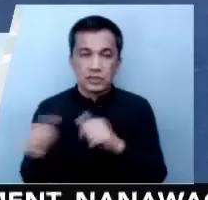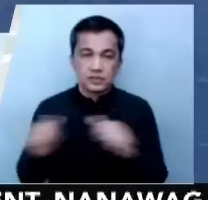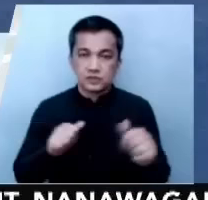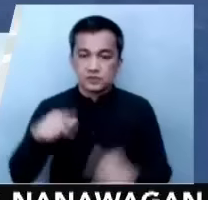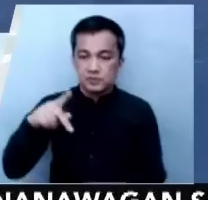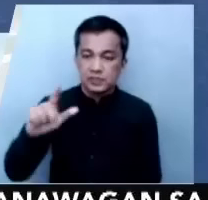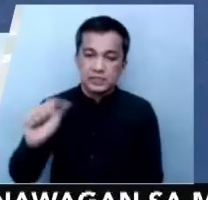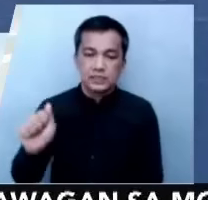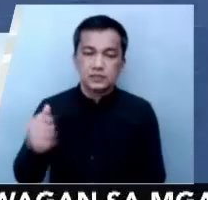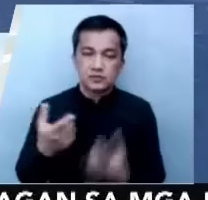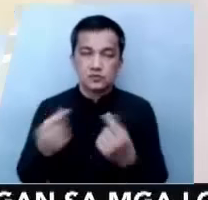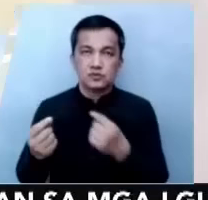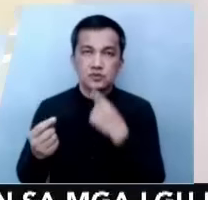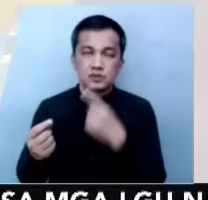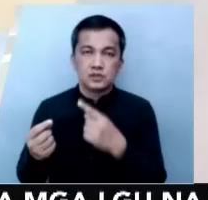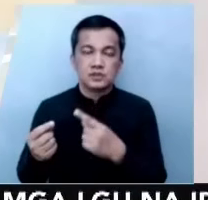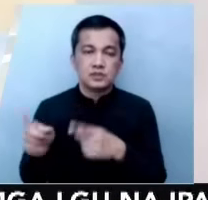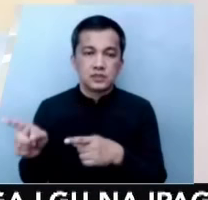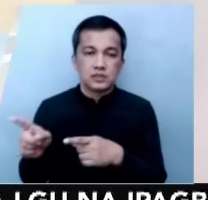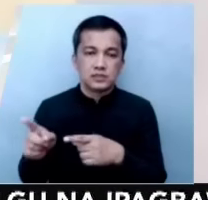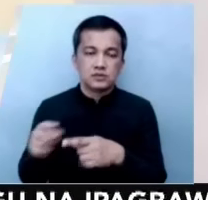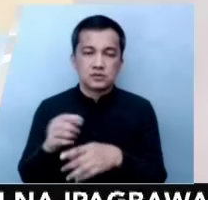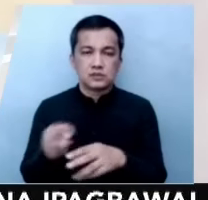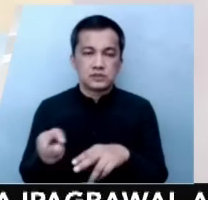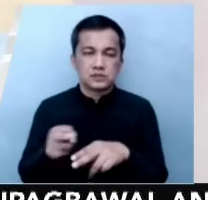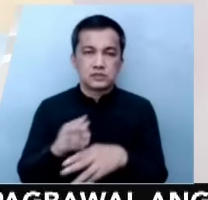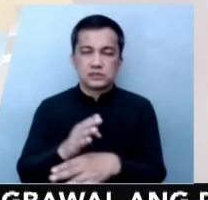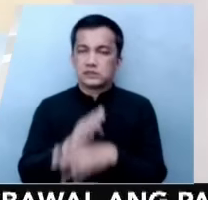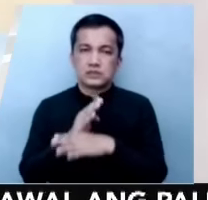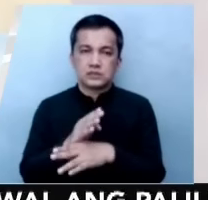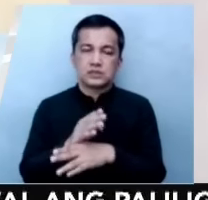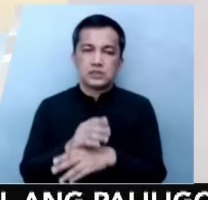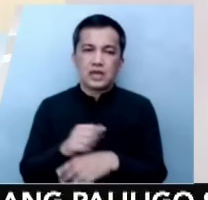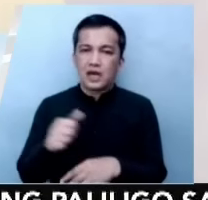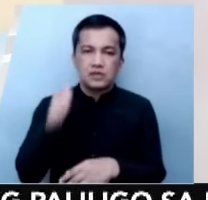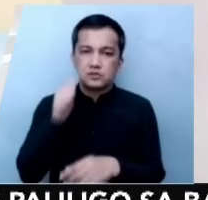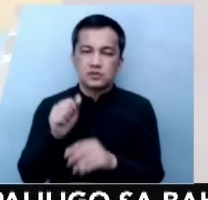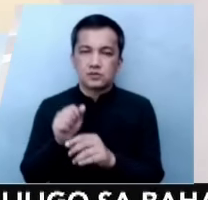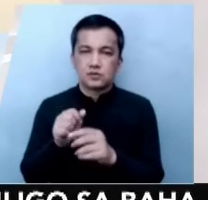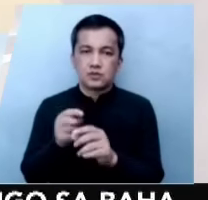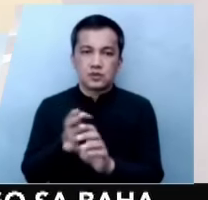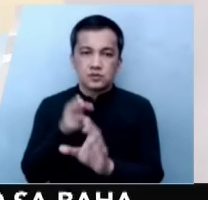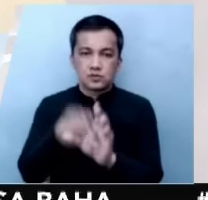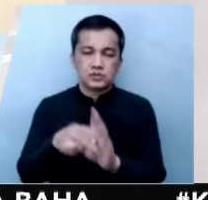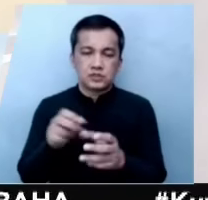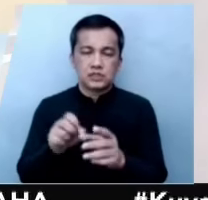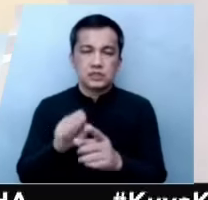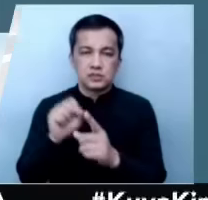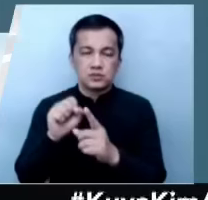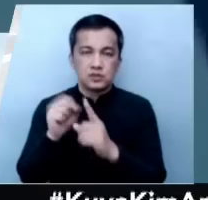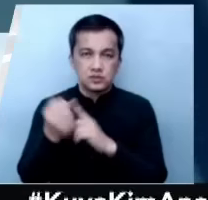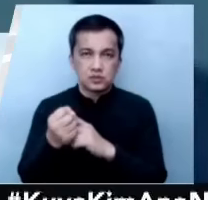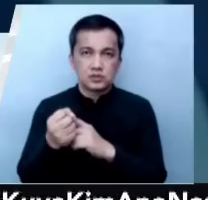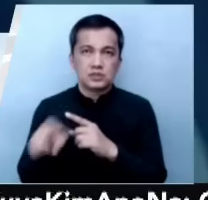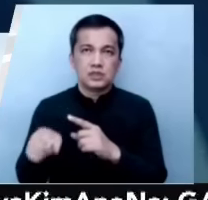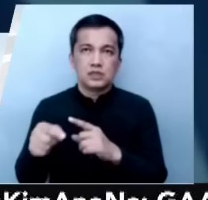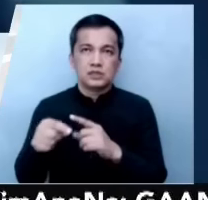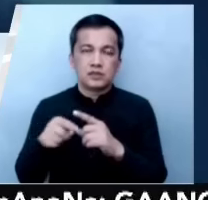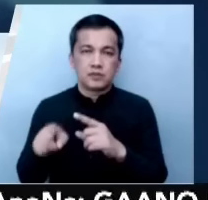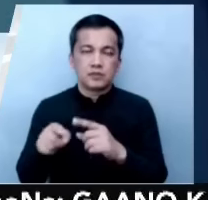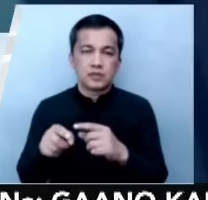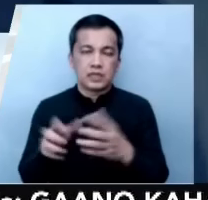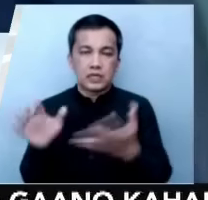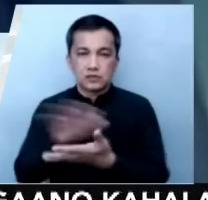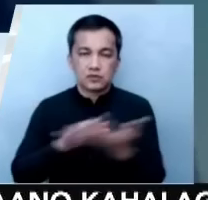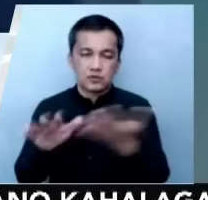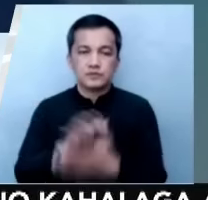to increase the deterrence. We don't want to get to a situation that there would be a downward spiral of escalation. Those flares